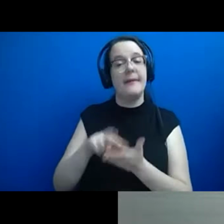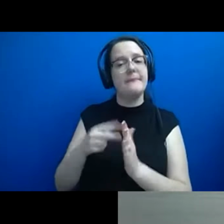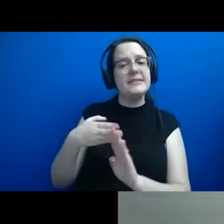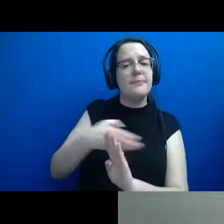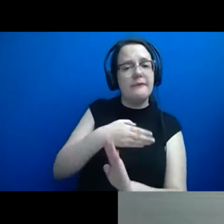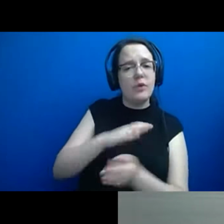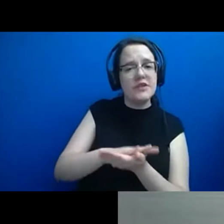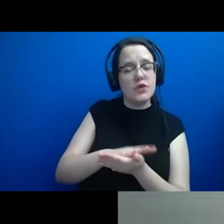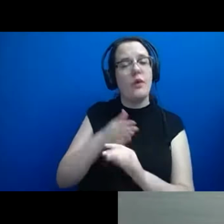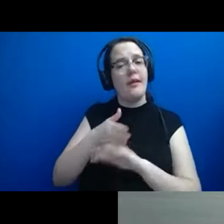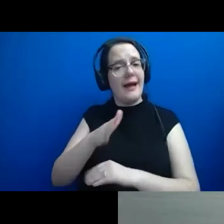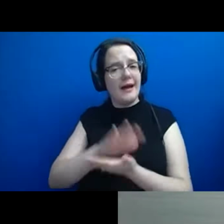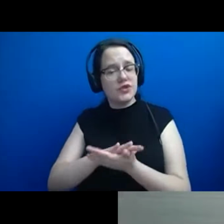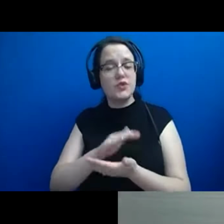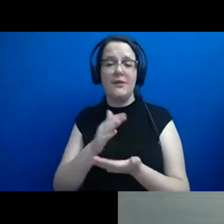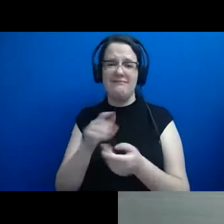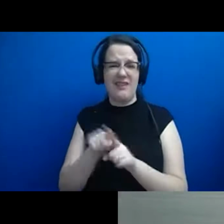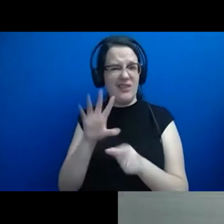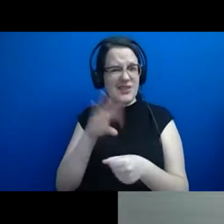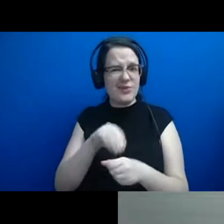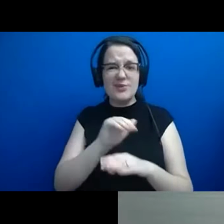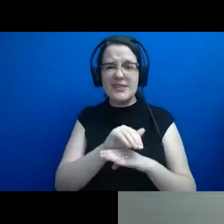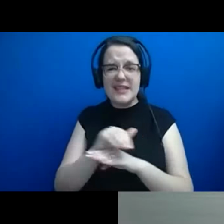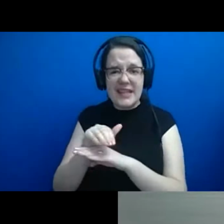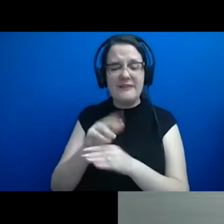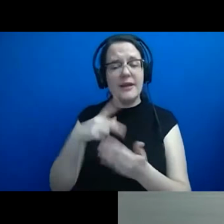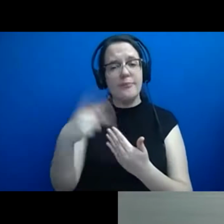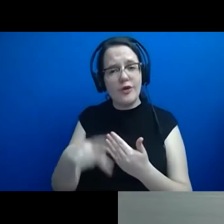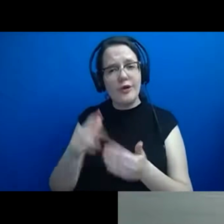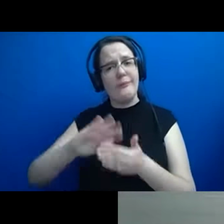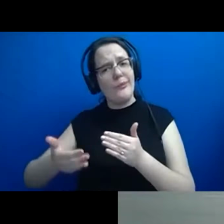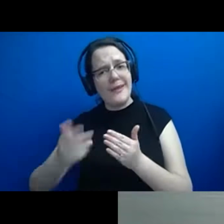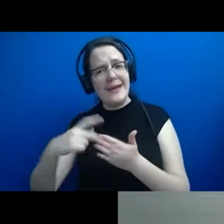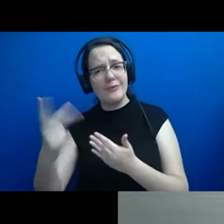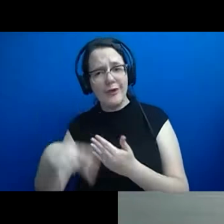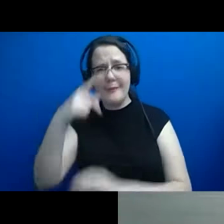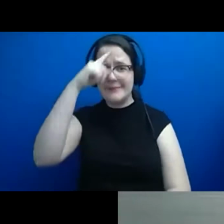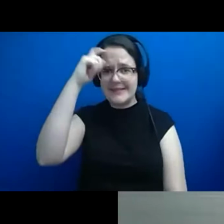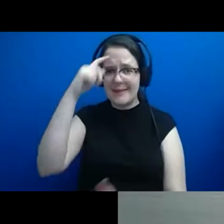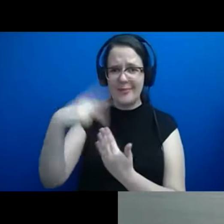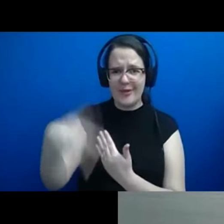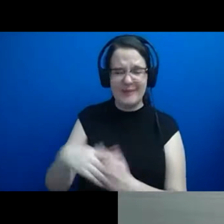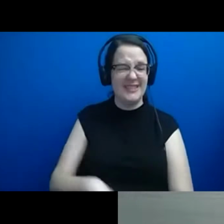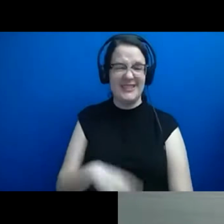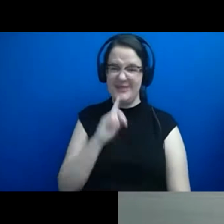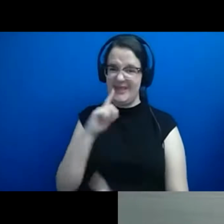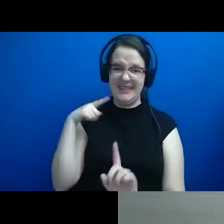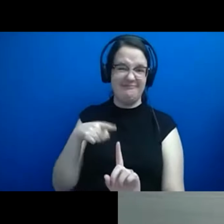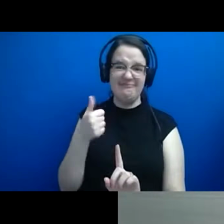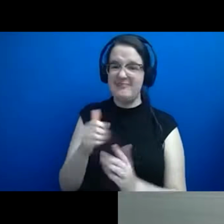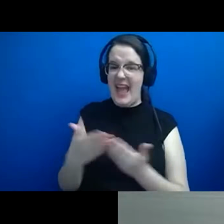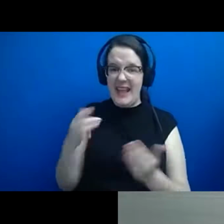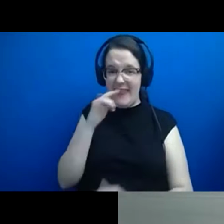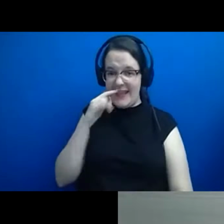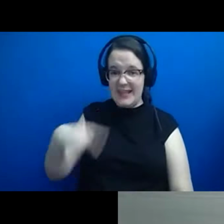also evening programming, weekend programming, summer programming. It's basically anything that kids are doing to